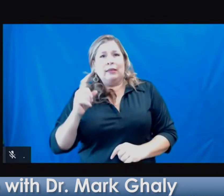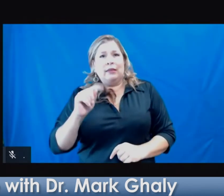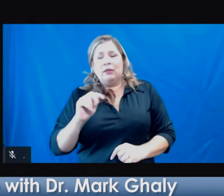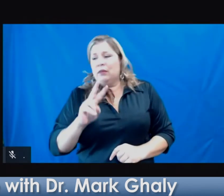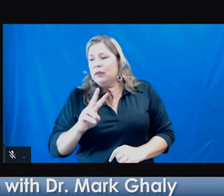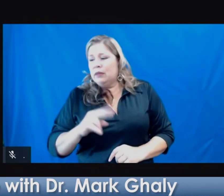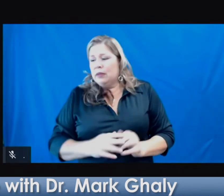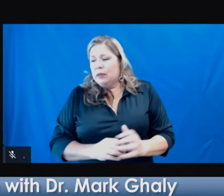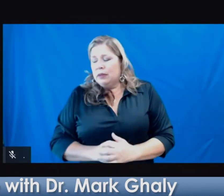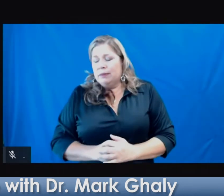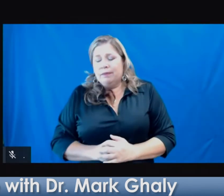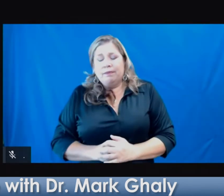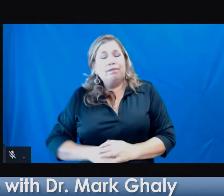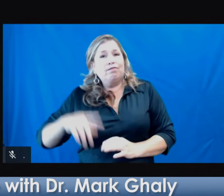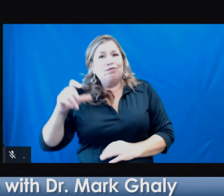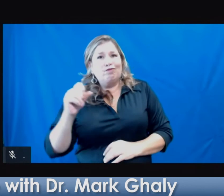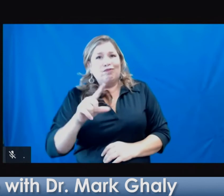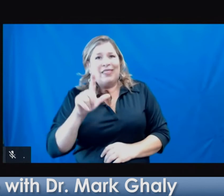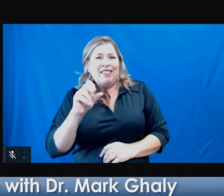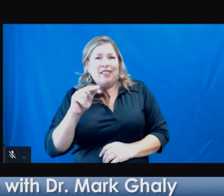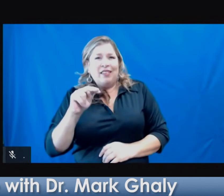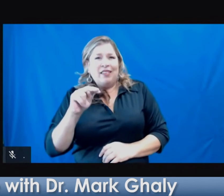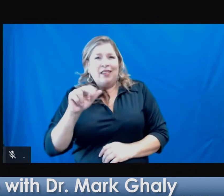Lena Howland, KXTV.